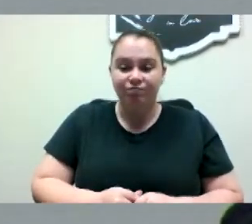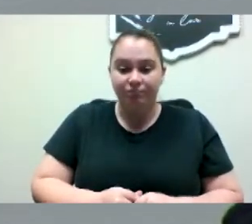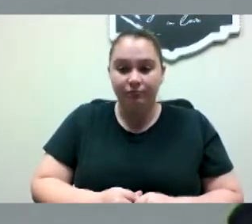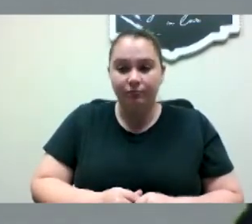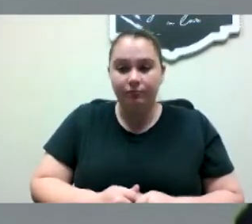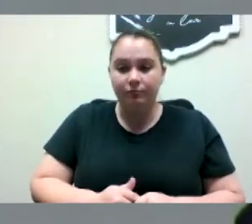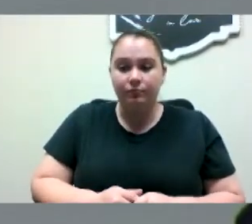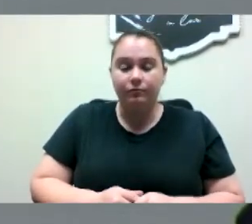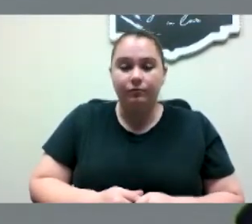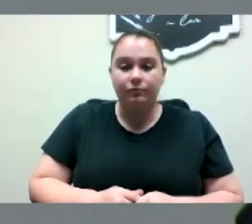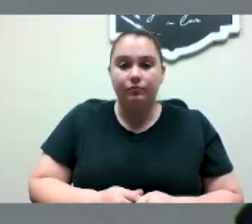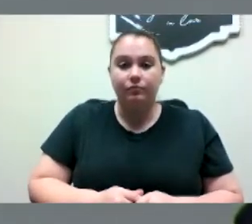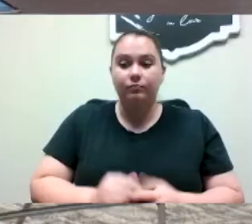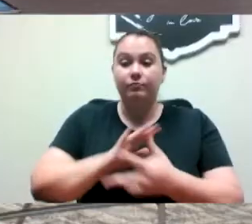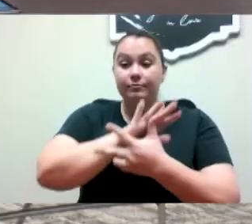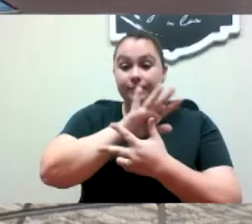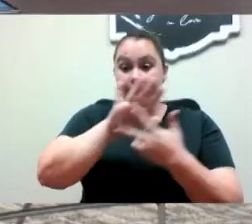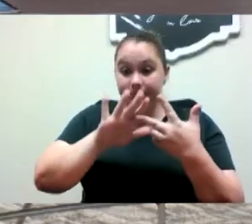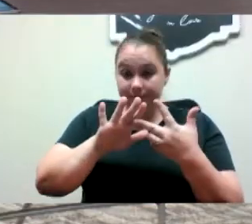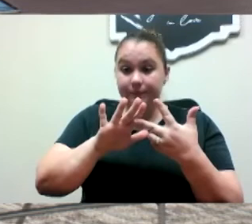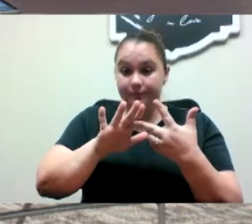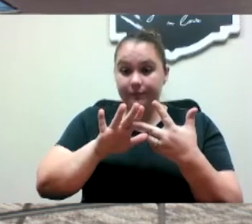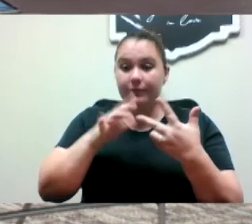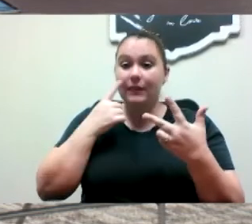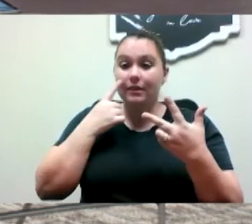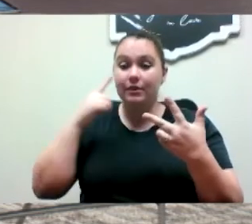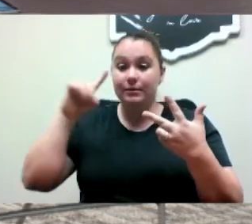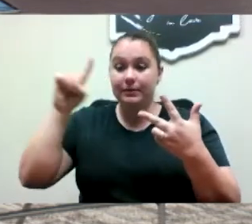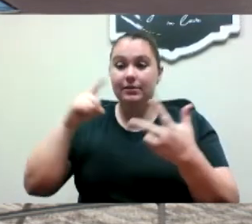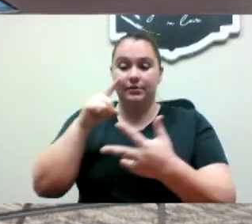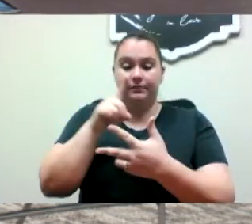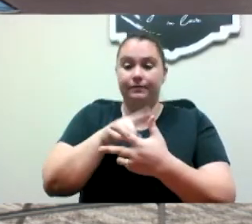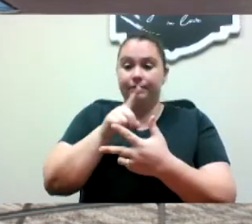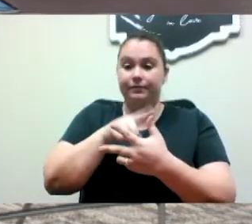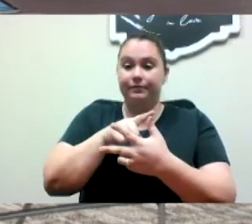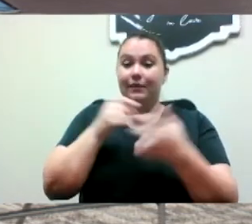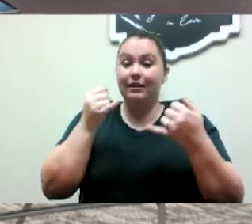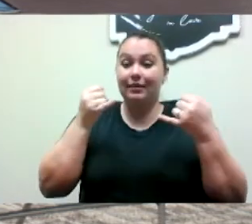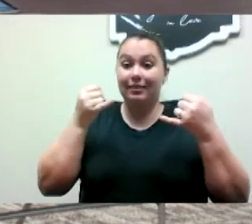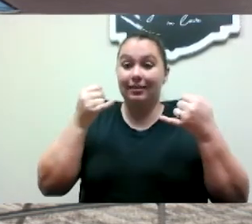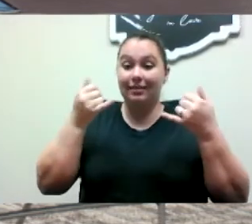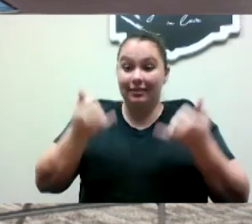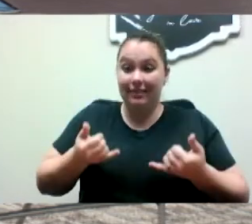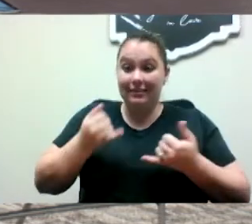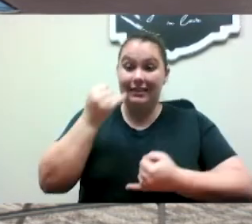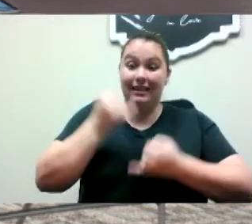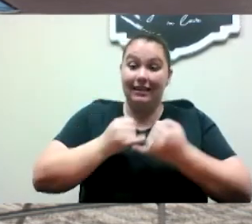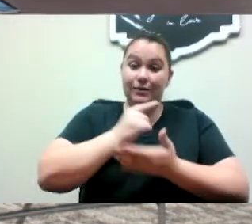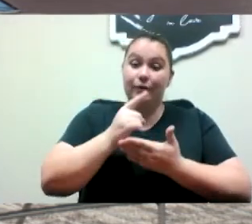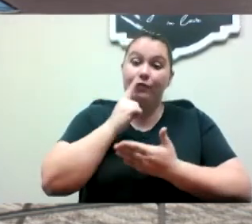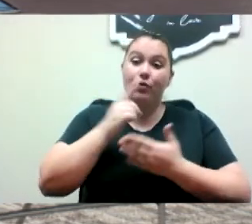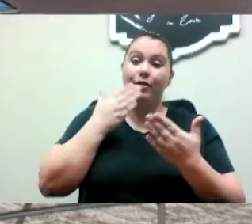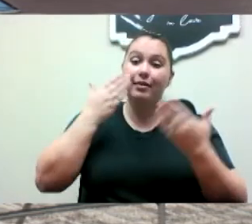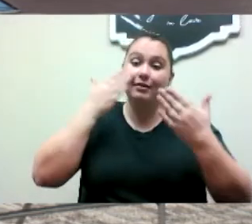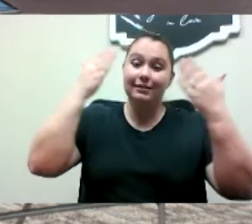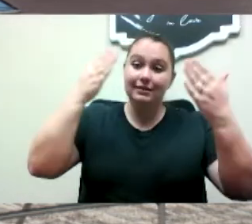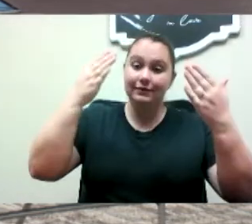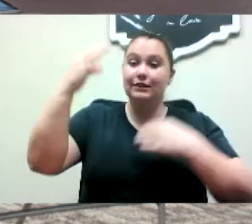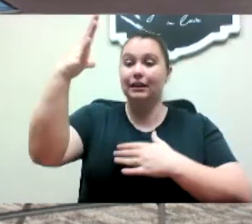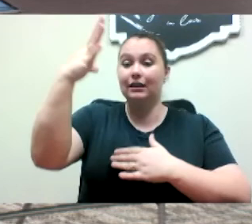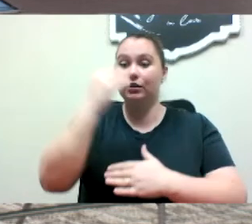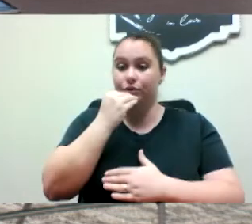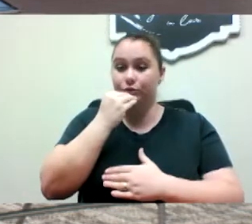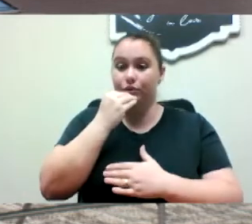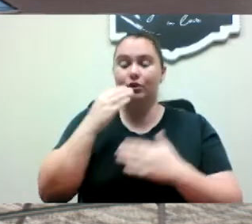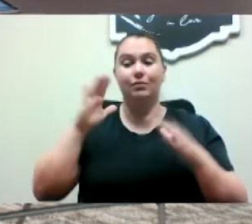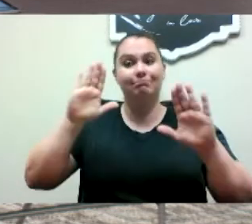3 very brief announcements. The first is that this is the last week for our Thanksgiving meals, which are an awesome Waco